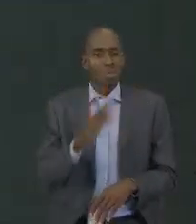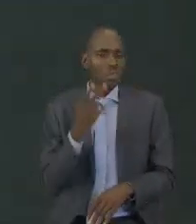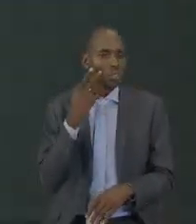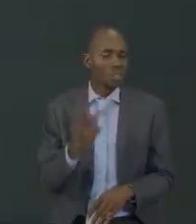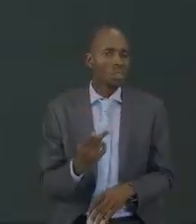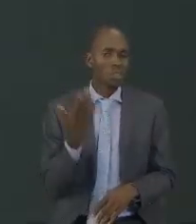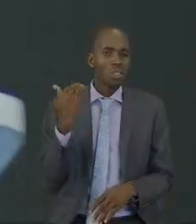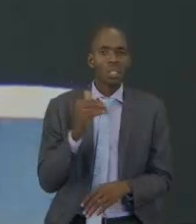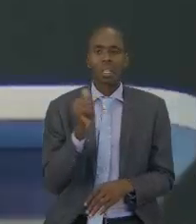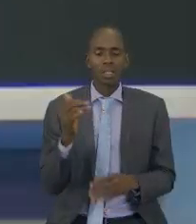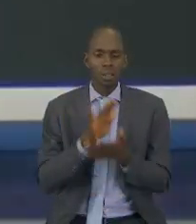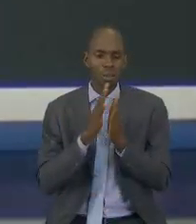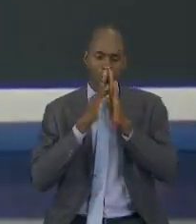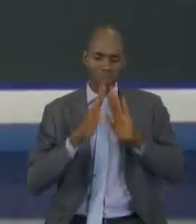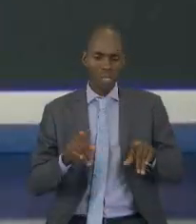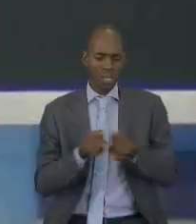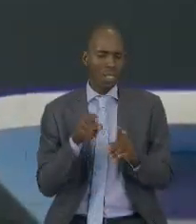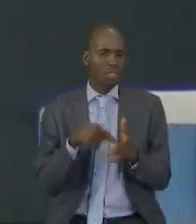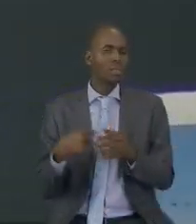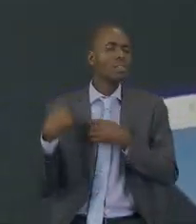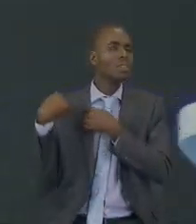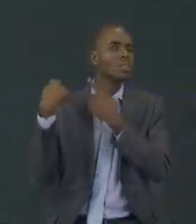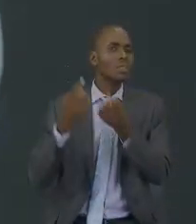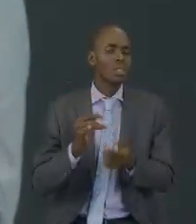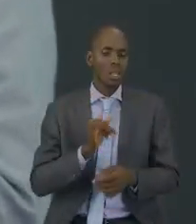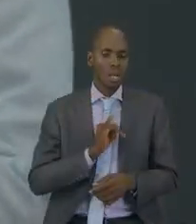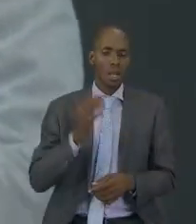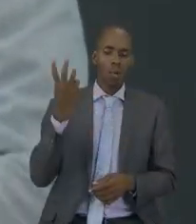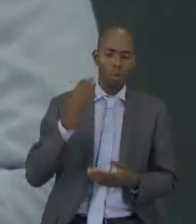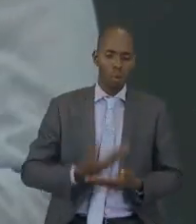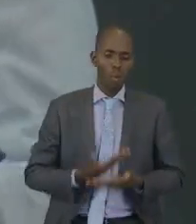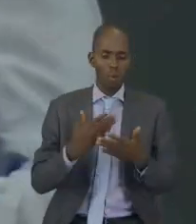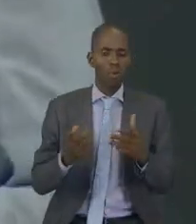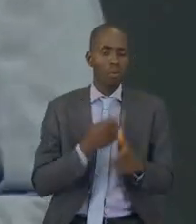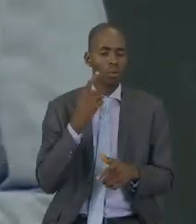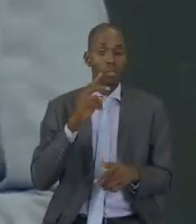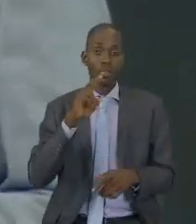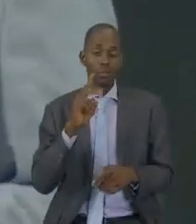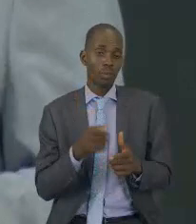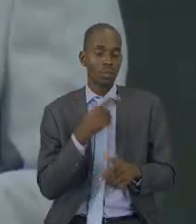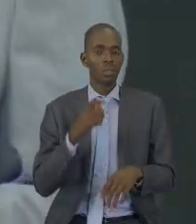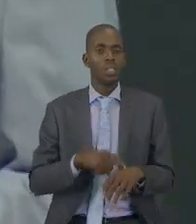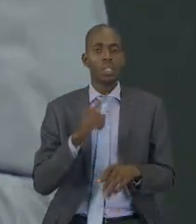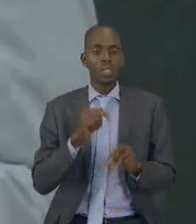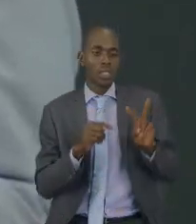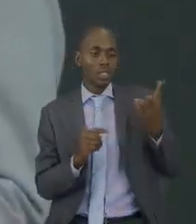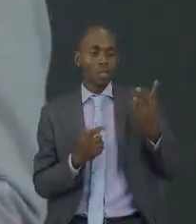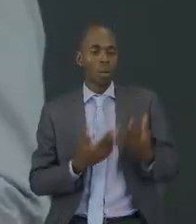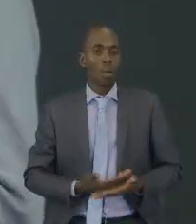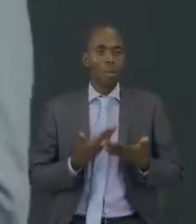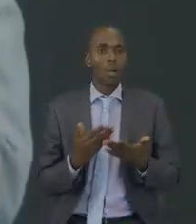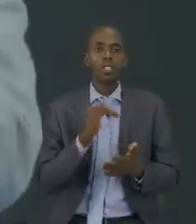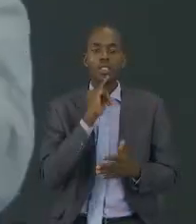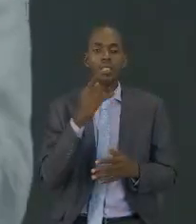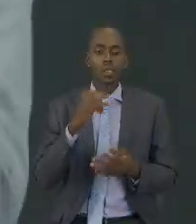peace like this since I was born the first time. A second birth, a spiritual birth,